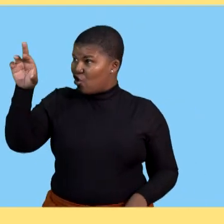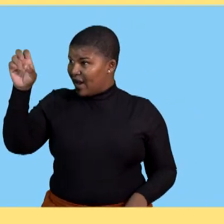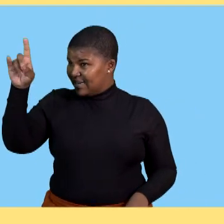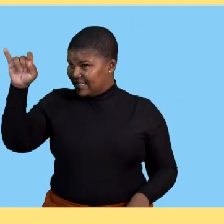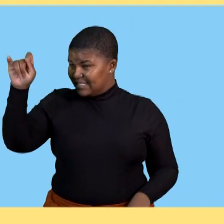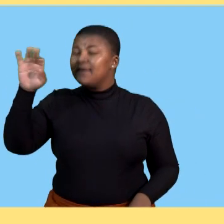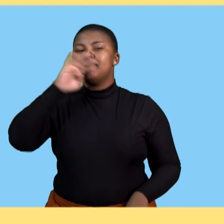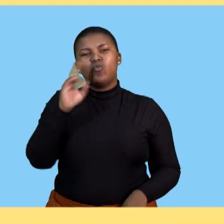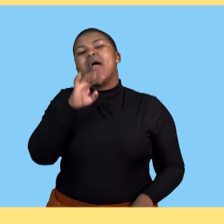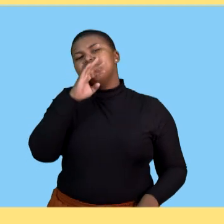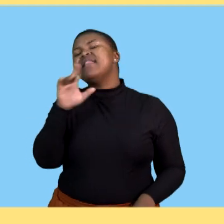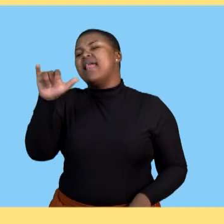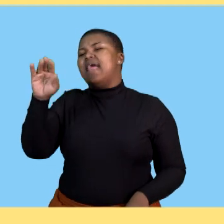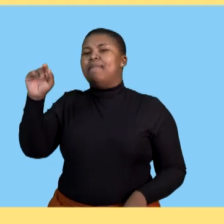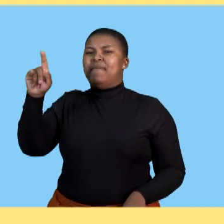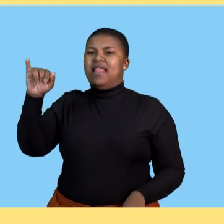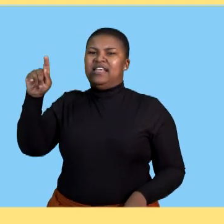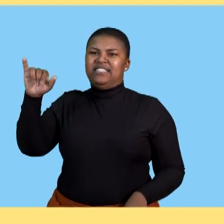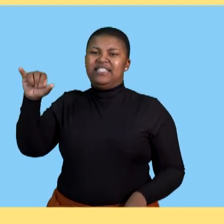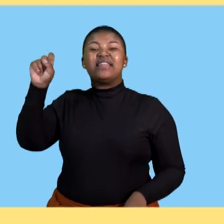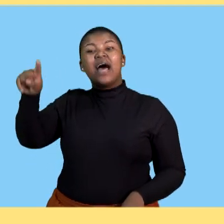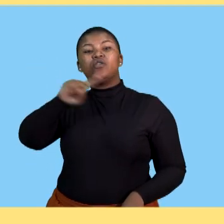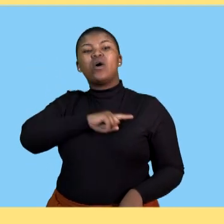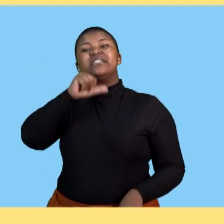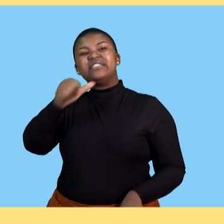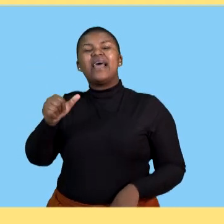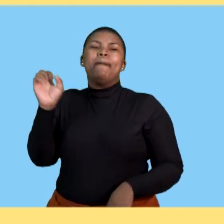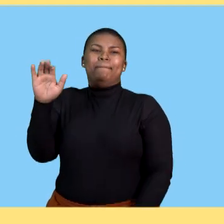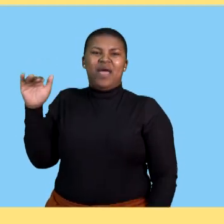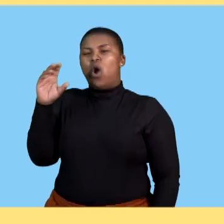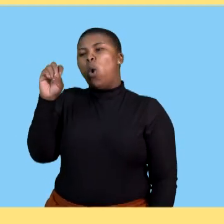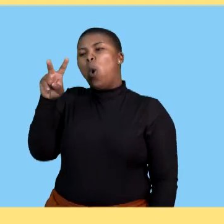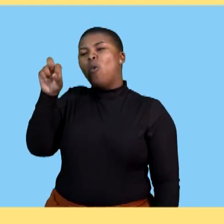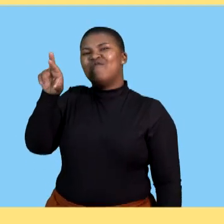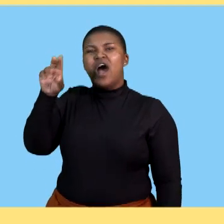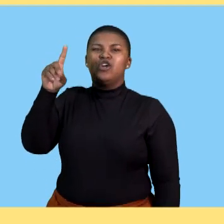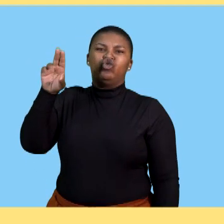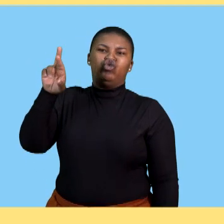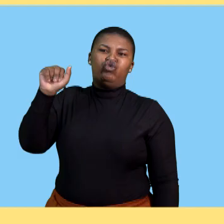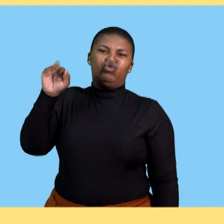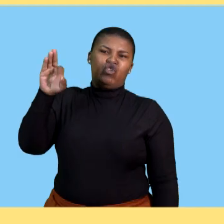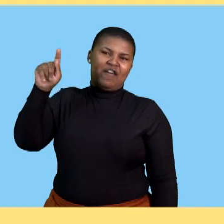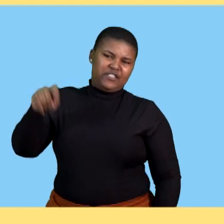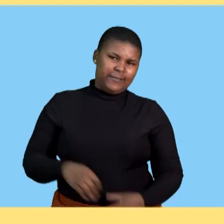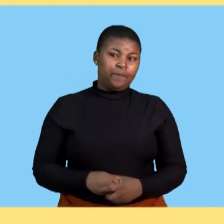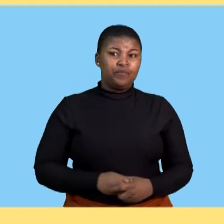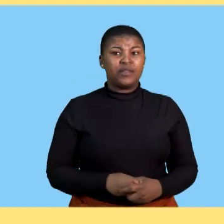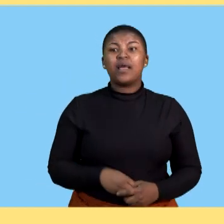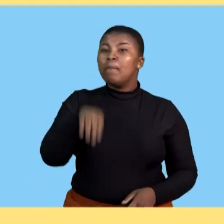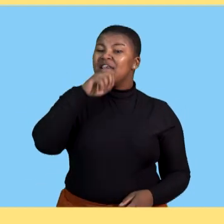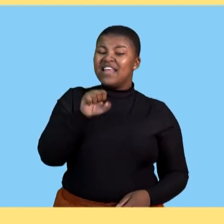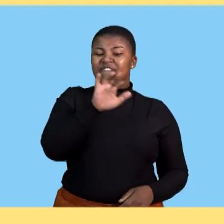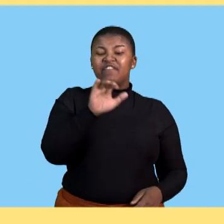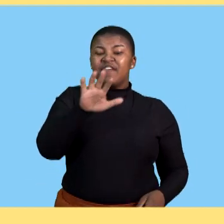is a liability. Hence, we'll call it a bank overdraft. So this 55,000 is therefore a